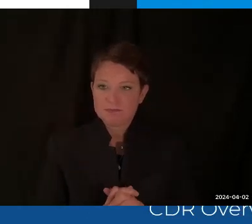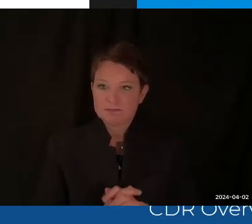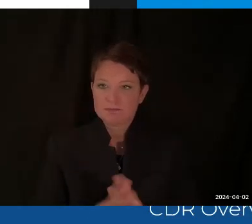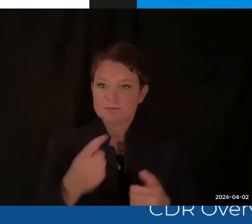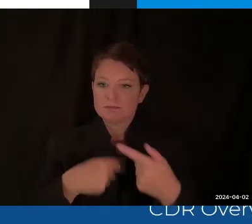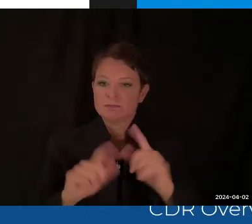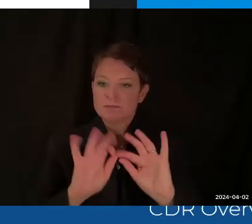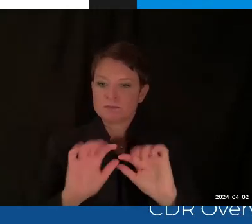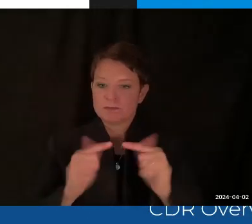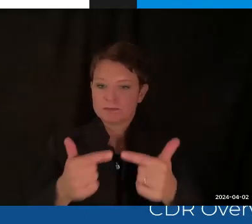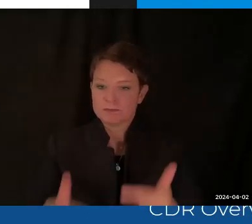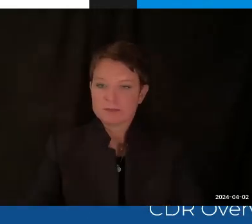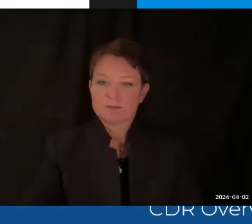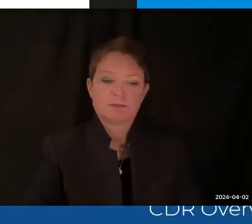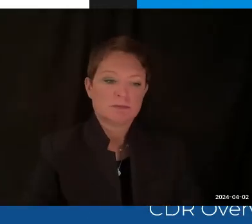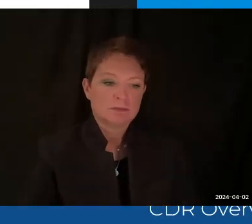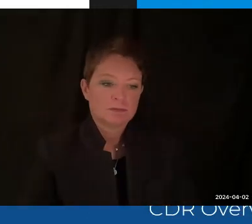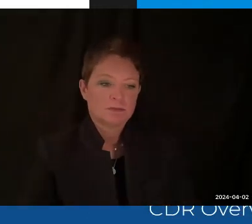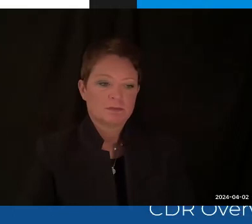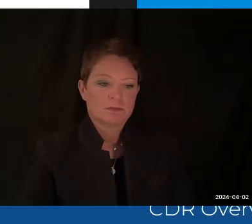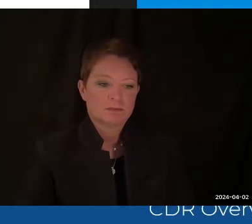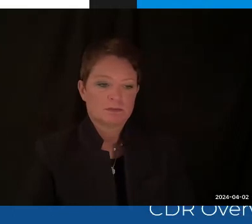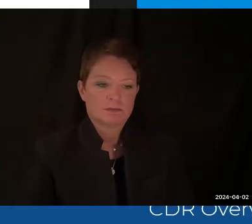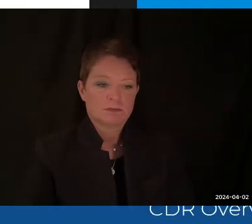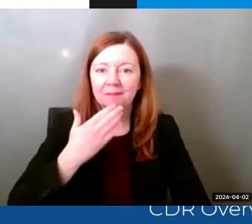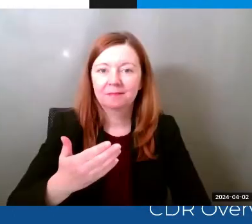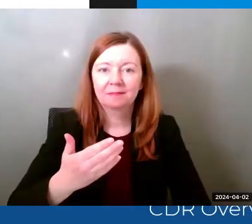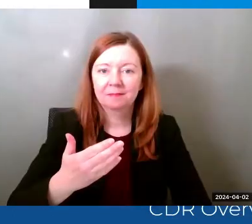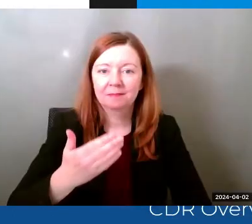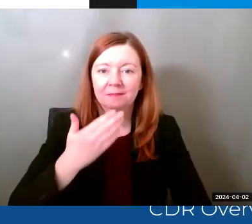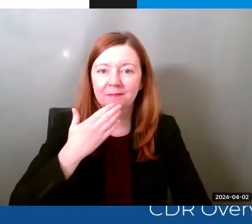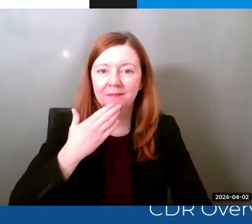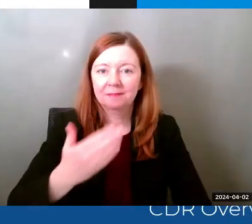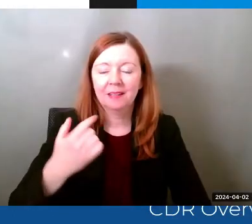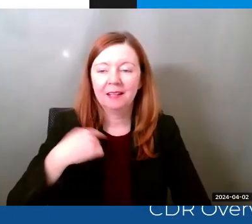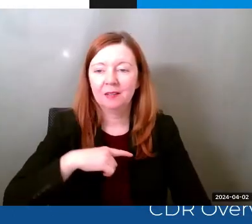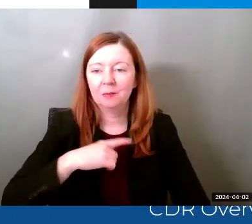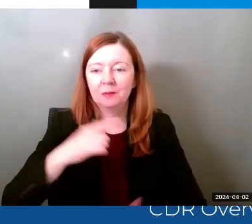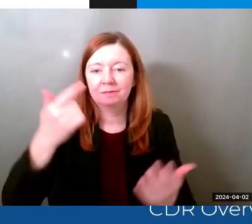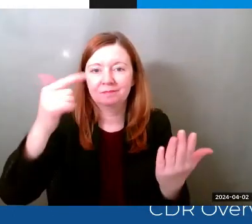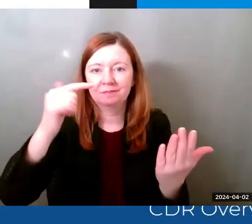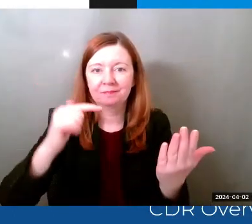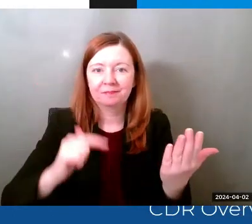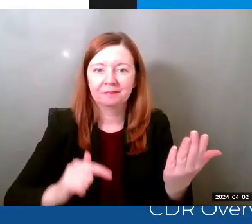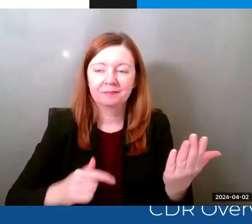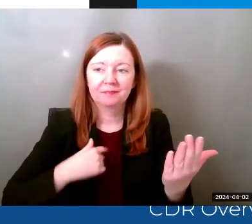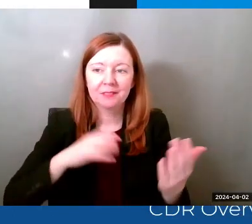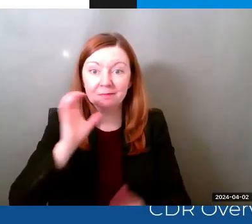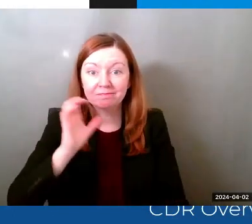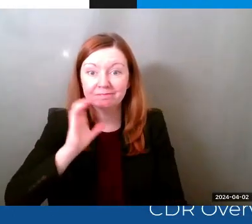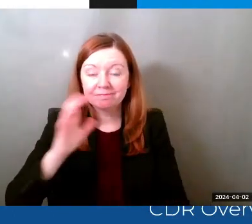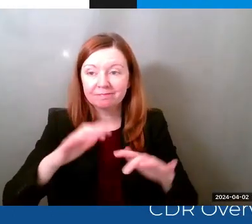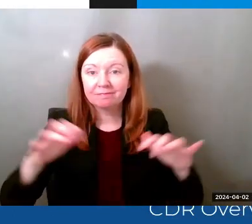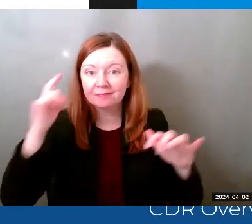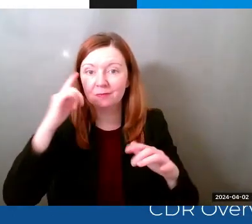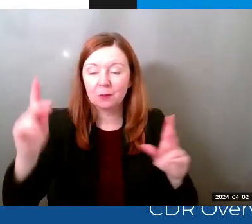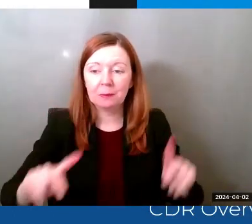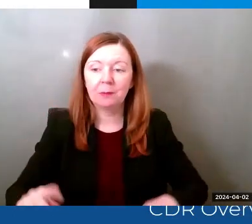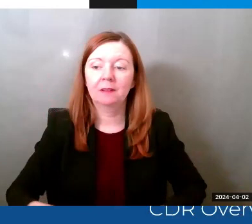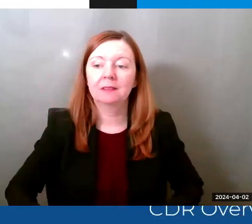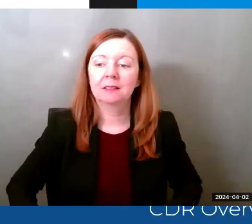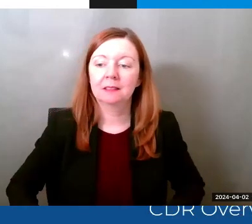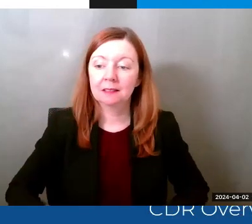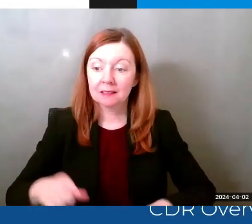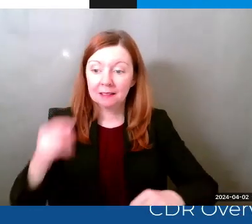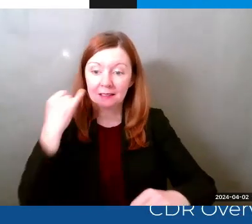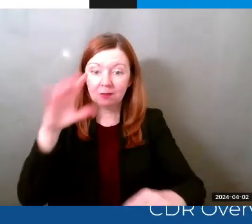Thank you, Michael. We'll continue to go through the list. I'm just kind of searching in the audience for folks. If you are